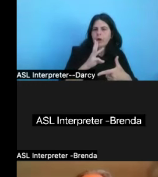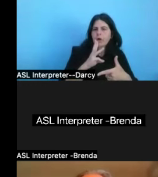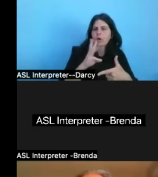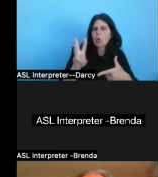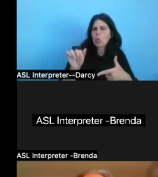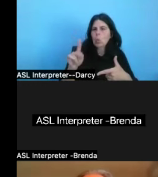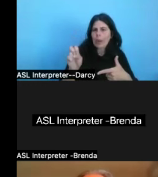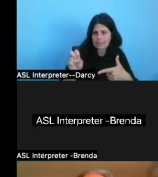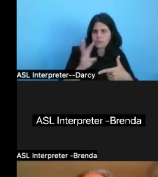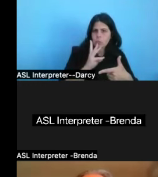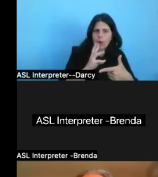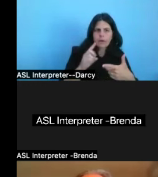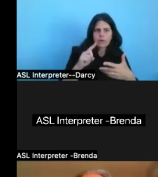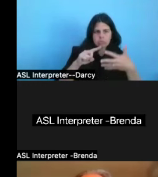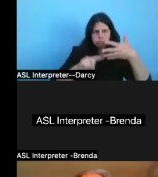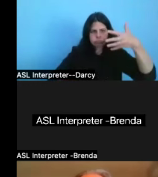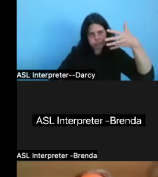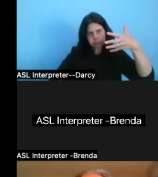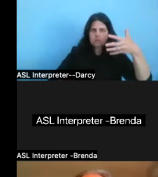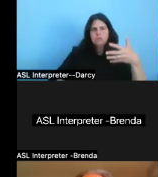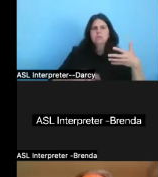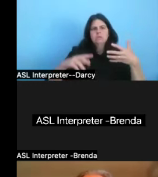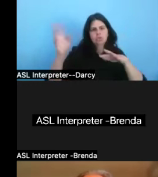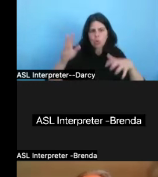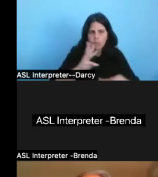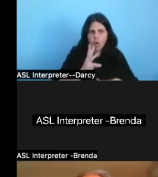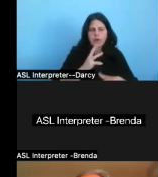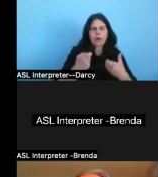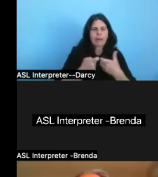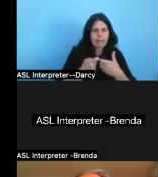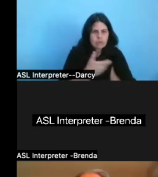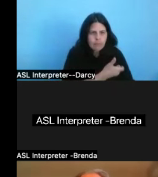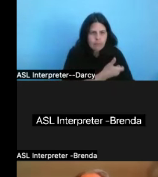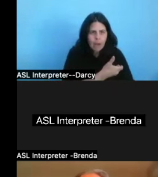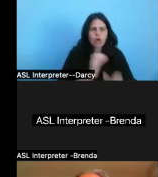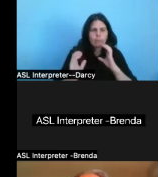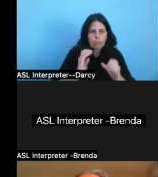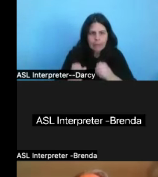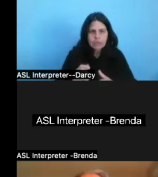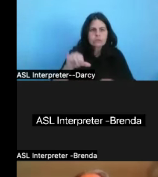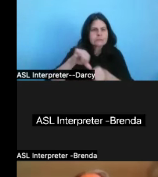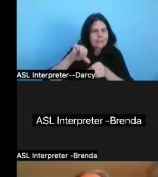electric power, communication, gas and liquid fuels, transportation, and solid waste systems.